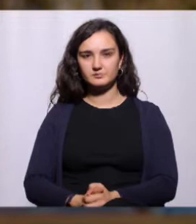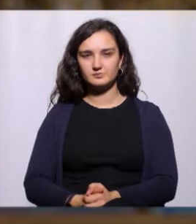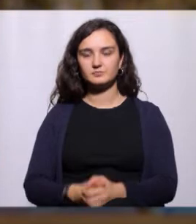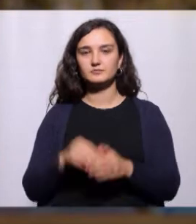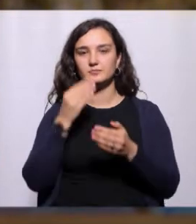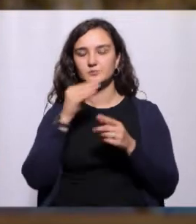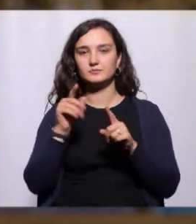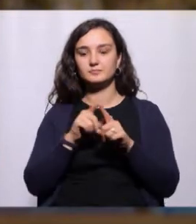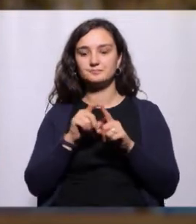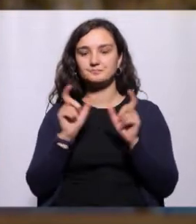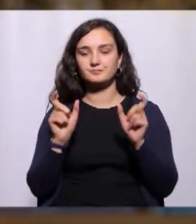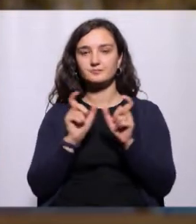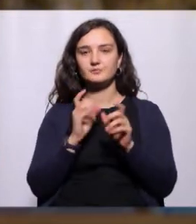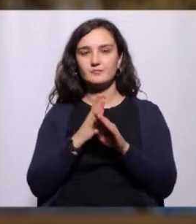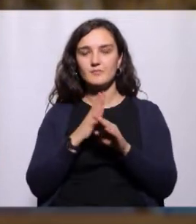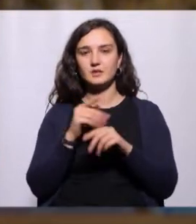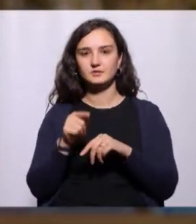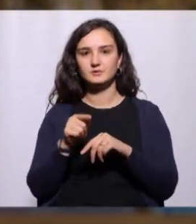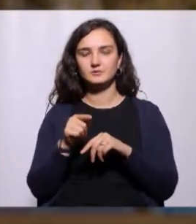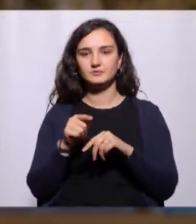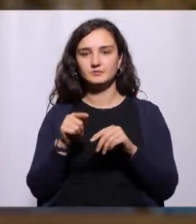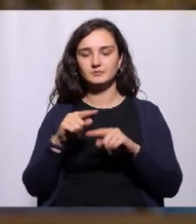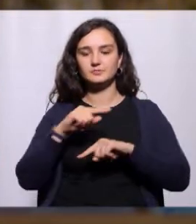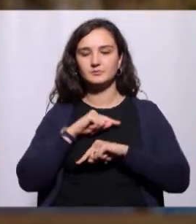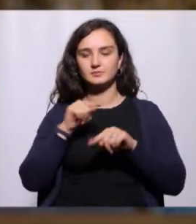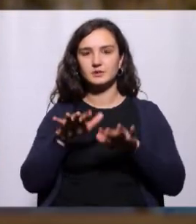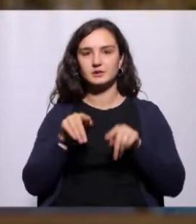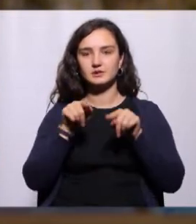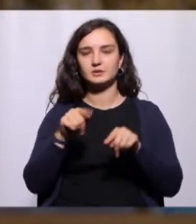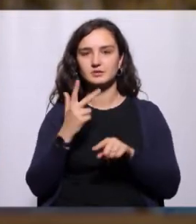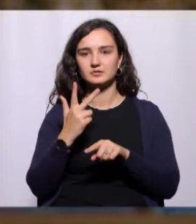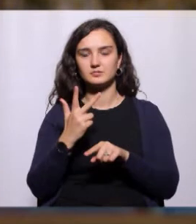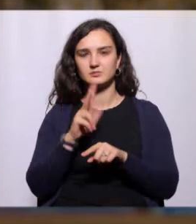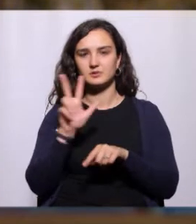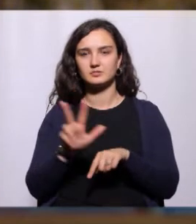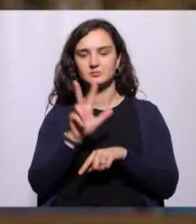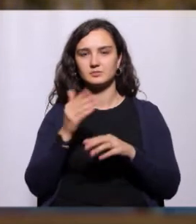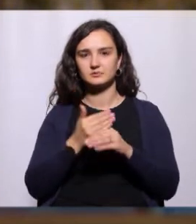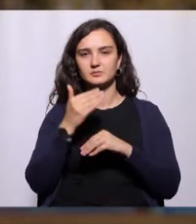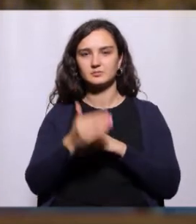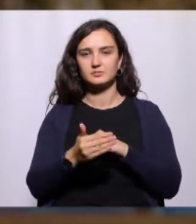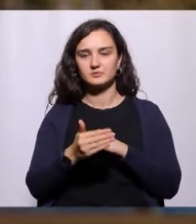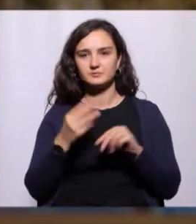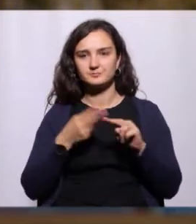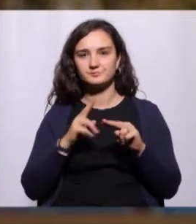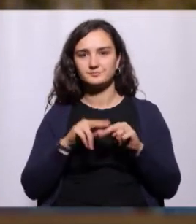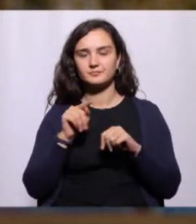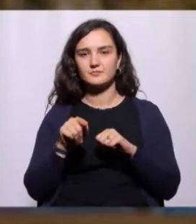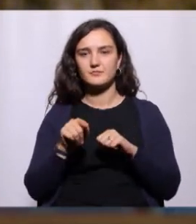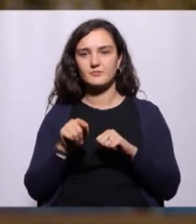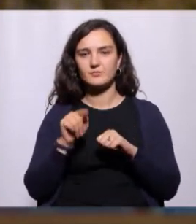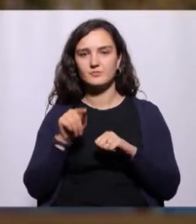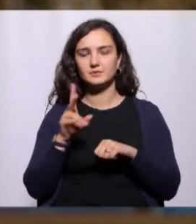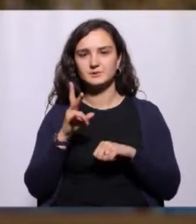this sentence are got to our destination 3 hours late. So